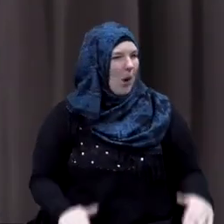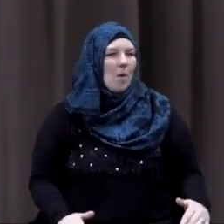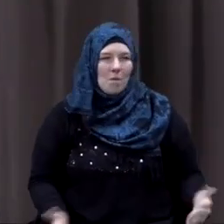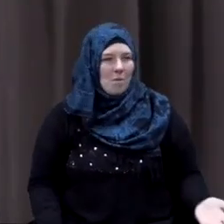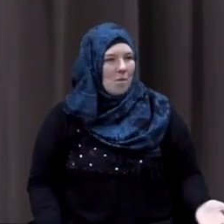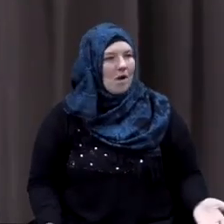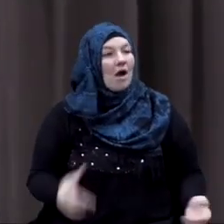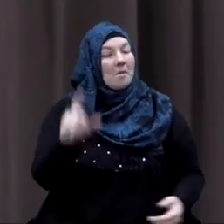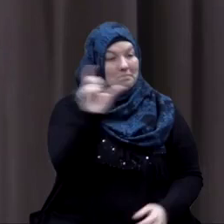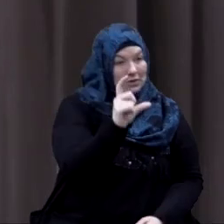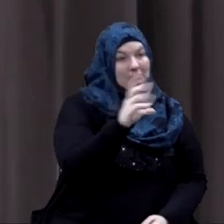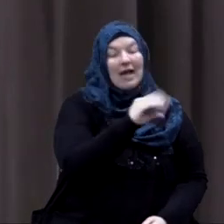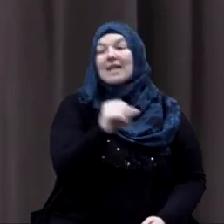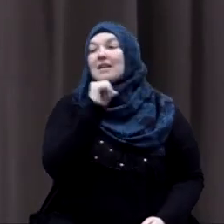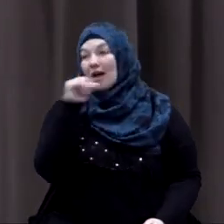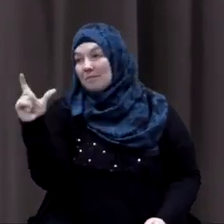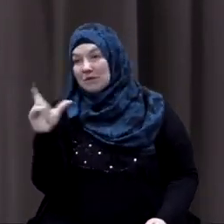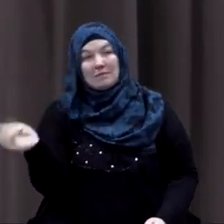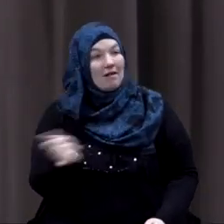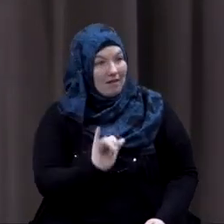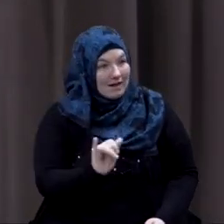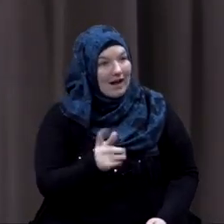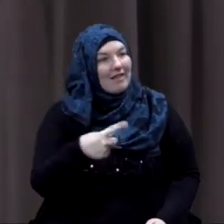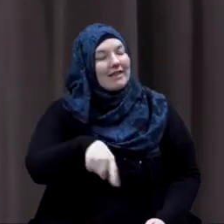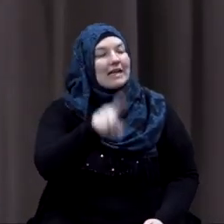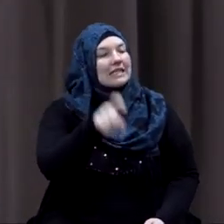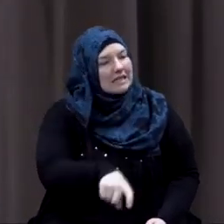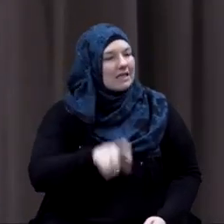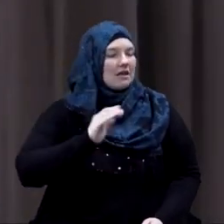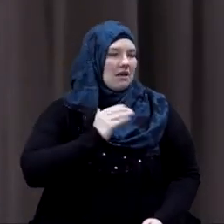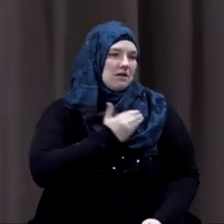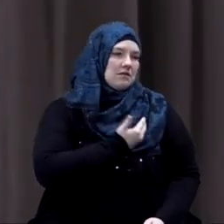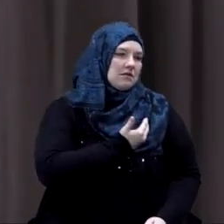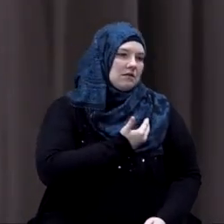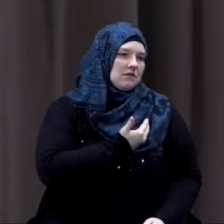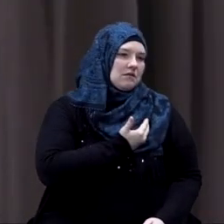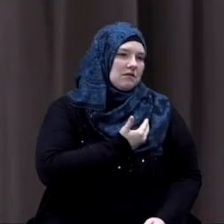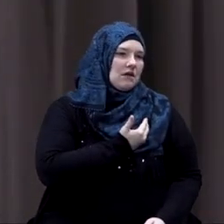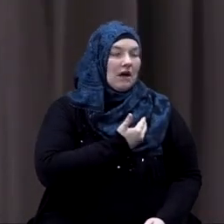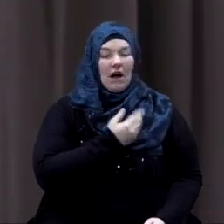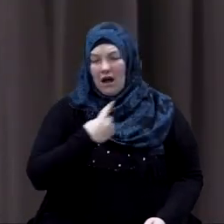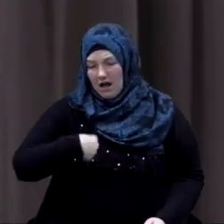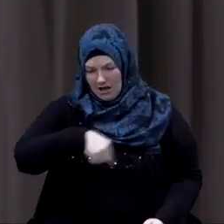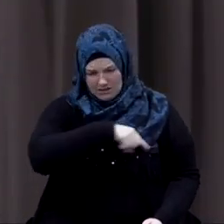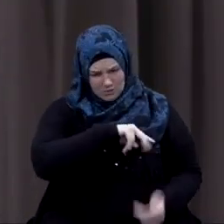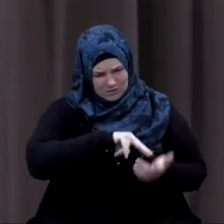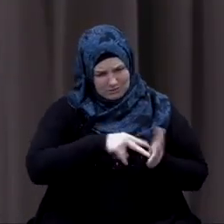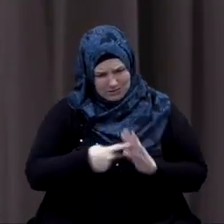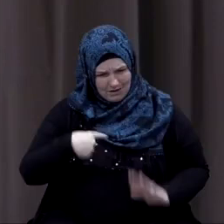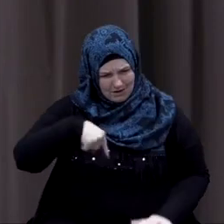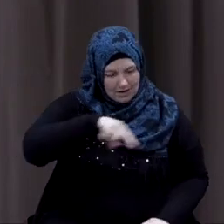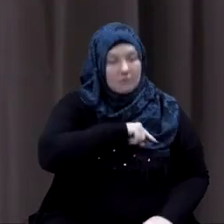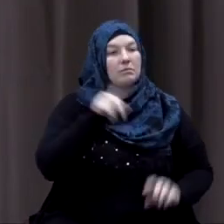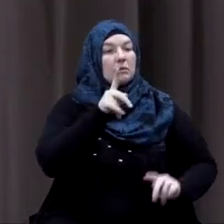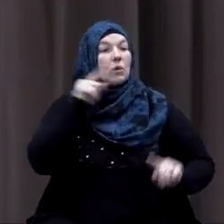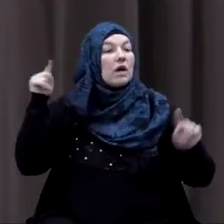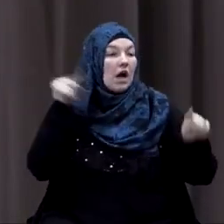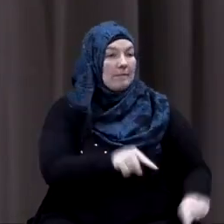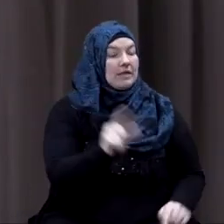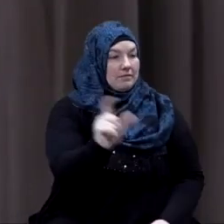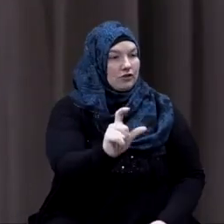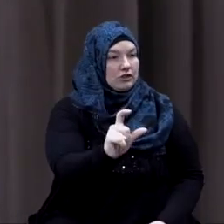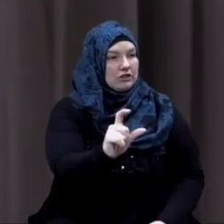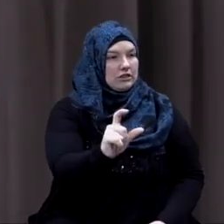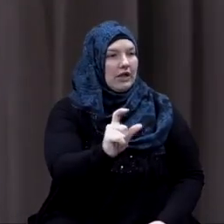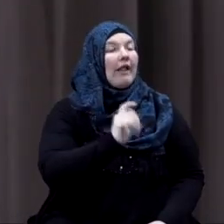Muslims and non-Muslims alike, they need us, us being the people who come to the masjid